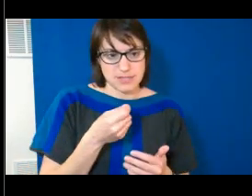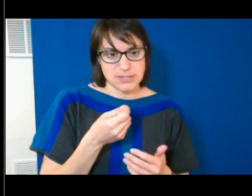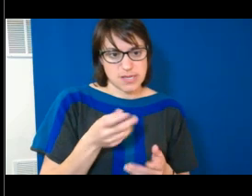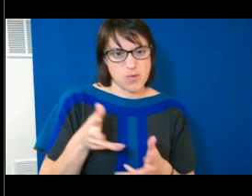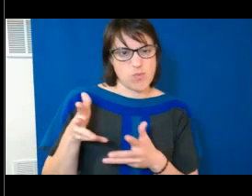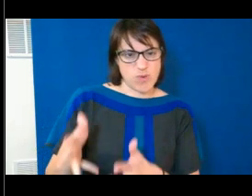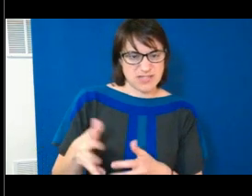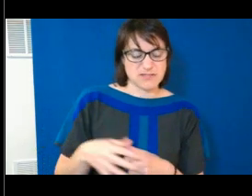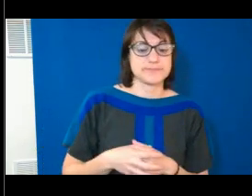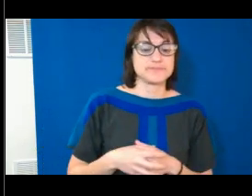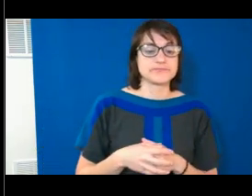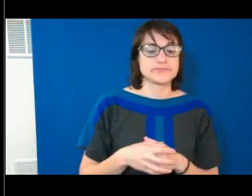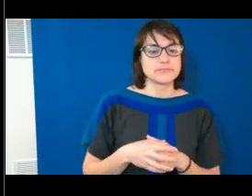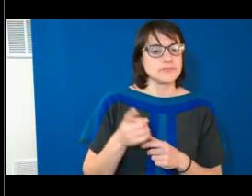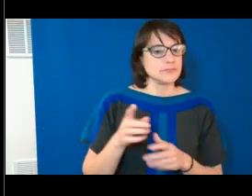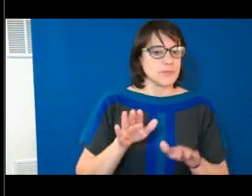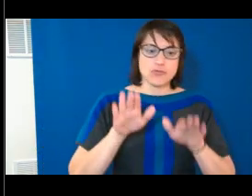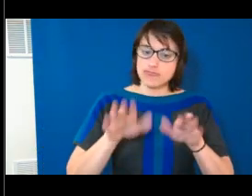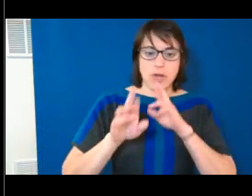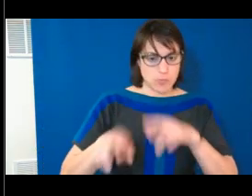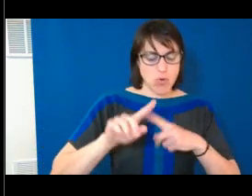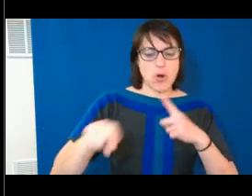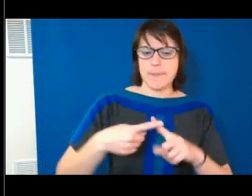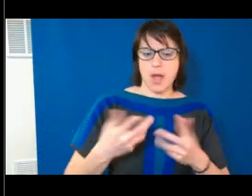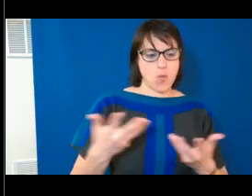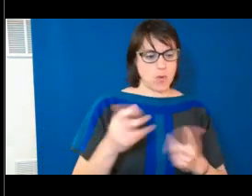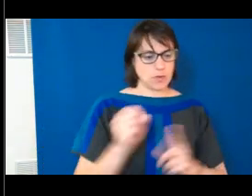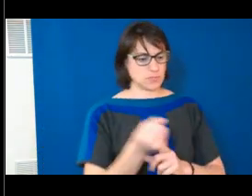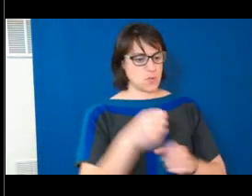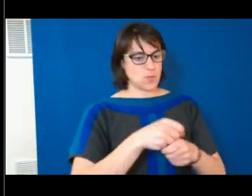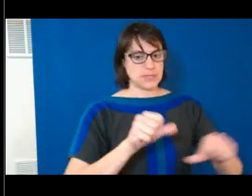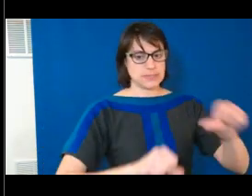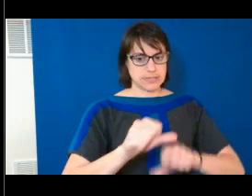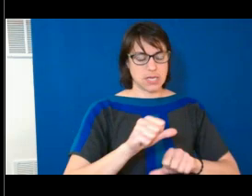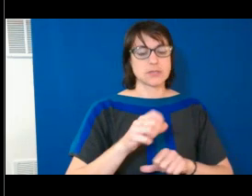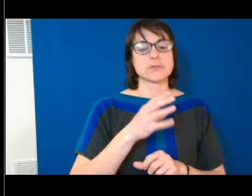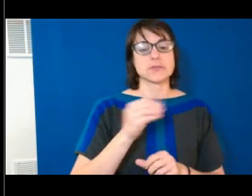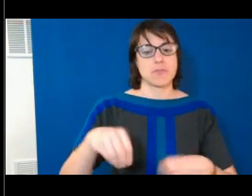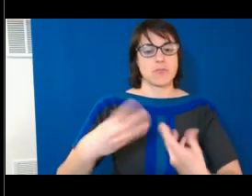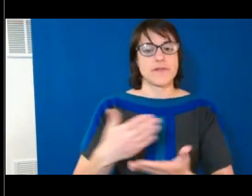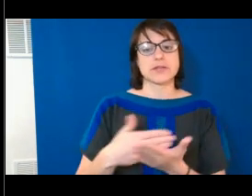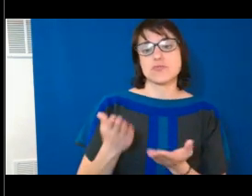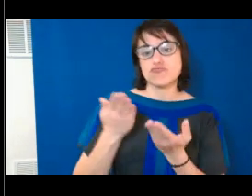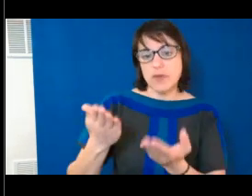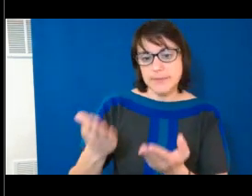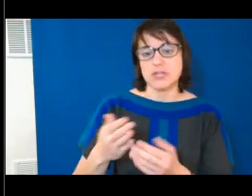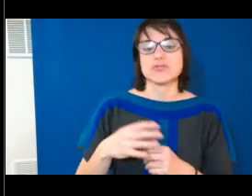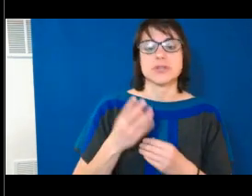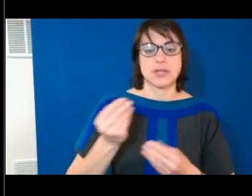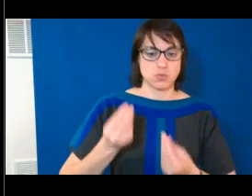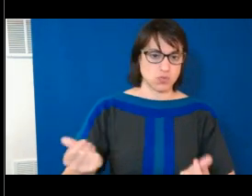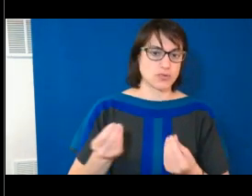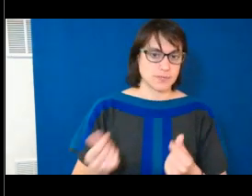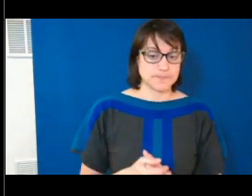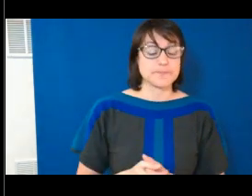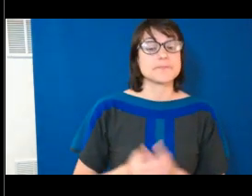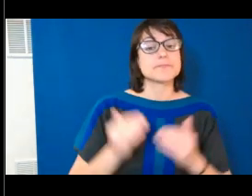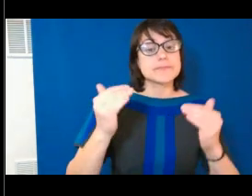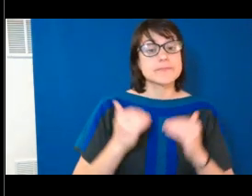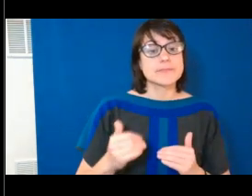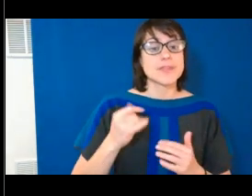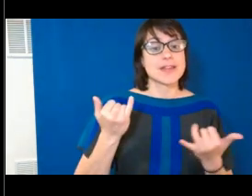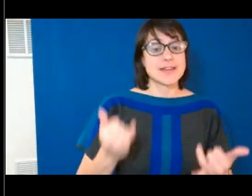report on the state of the science with a variety of findings, conclusions, and recommendations. Next slide. And in conclusion,